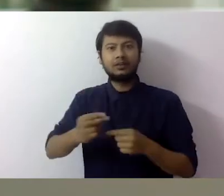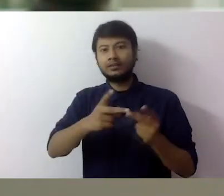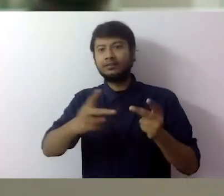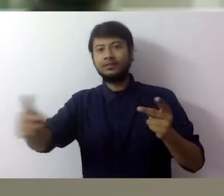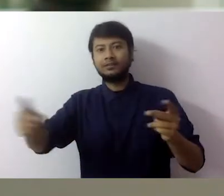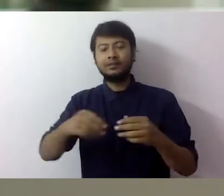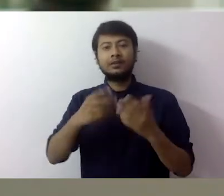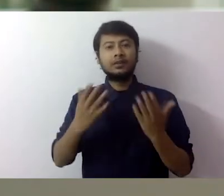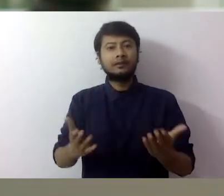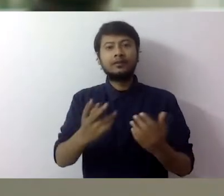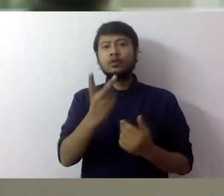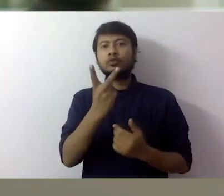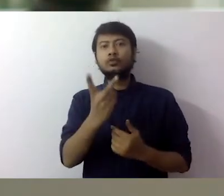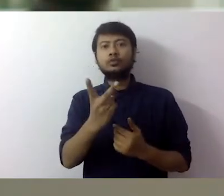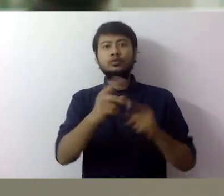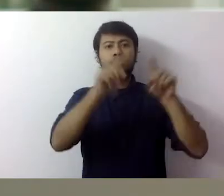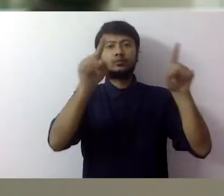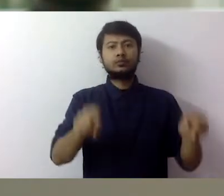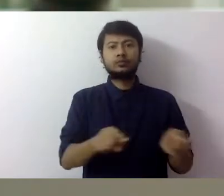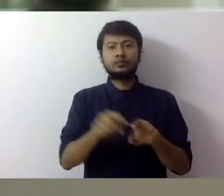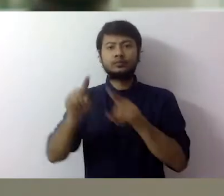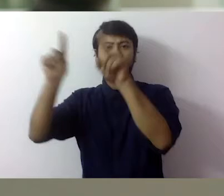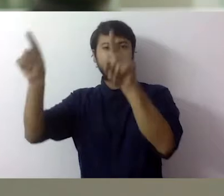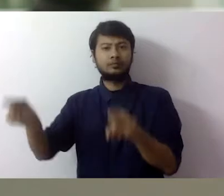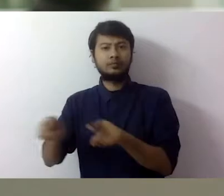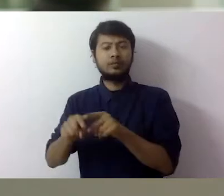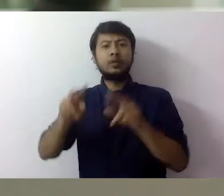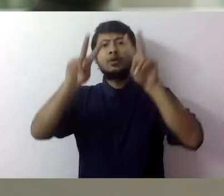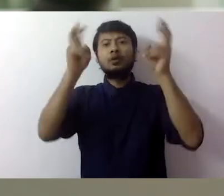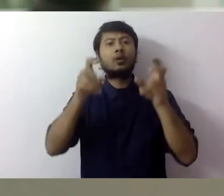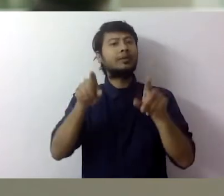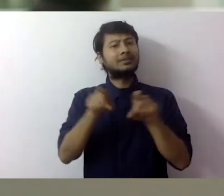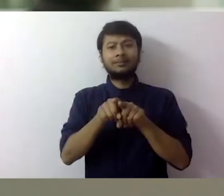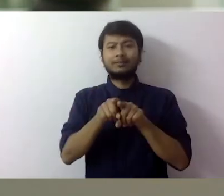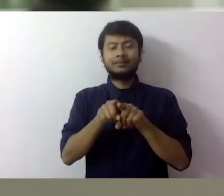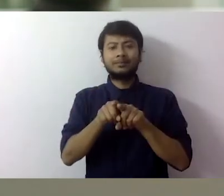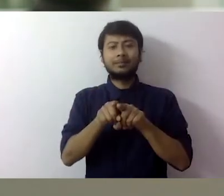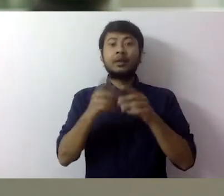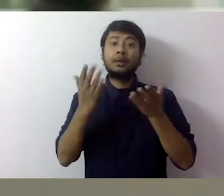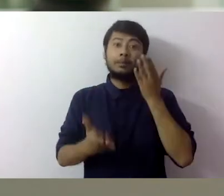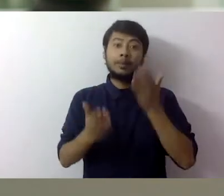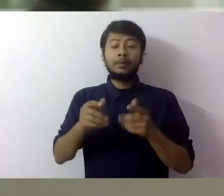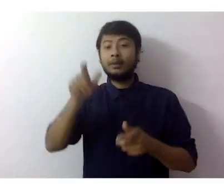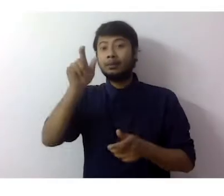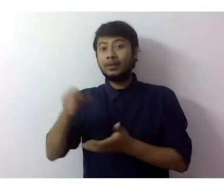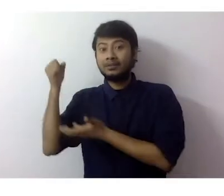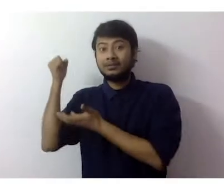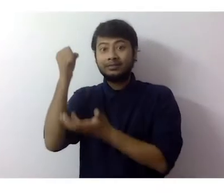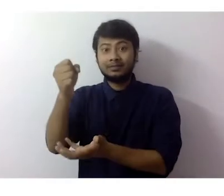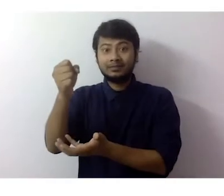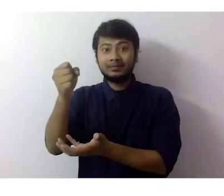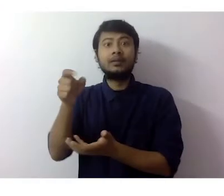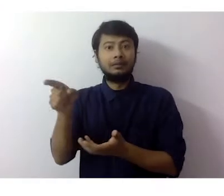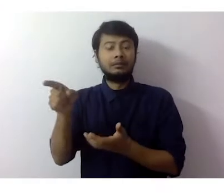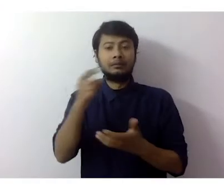periods produced. They share the same provenance, the same image source, and perhaps a similar patron group. One was